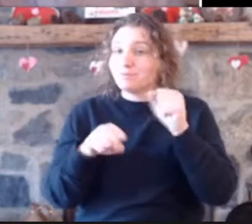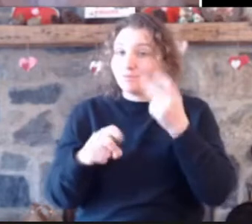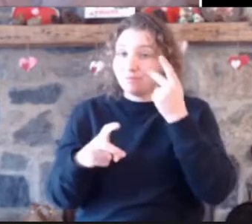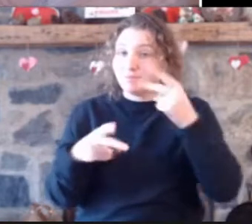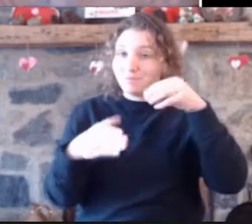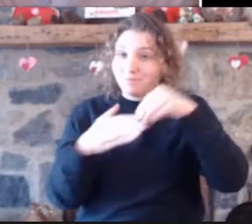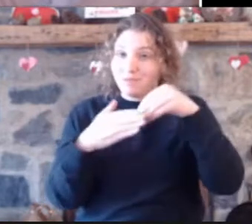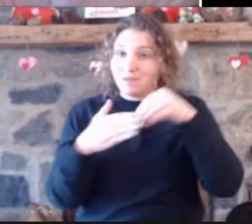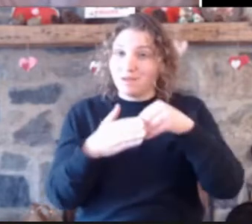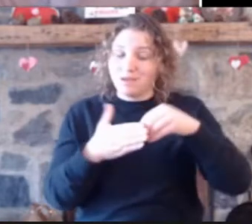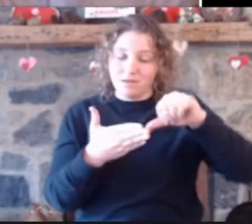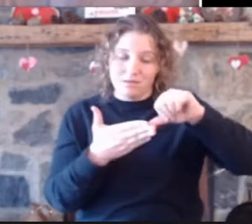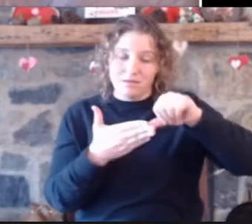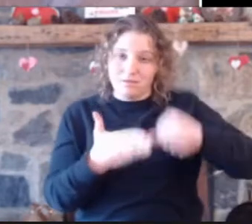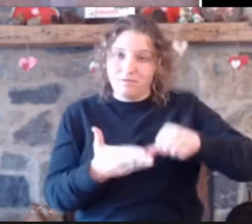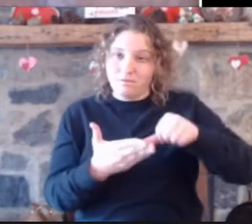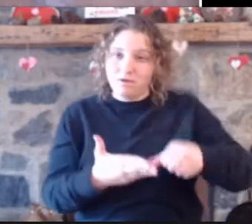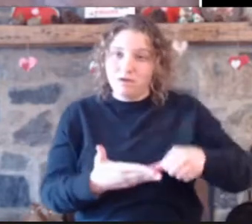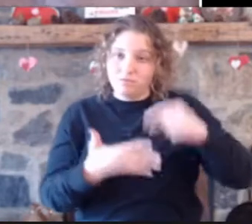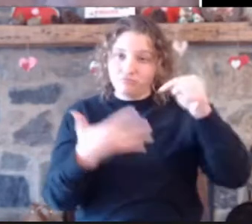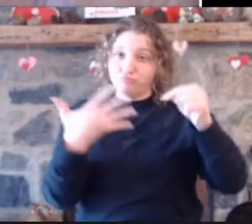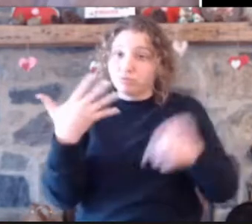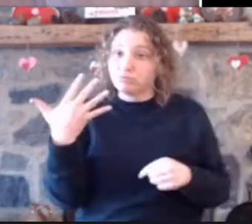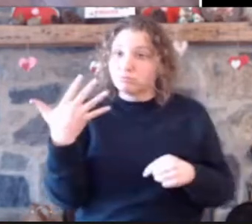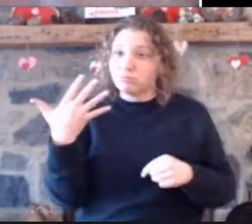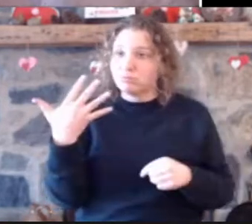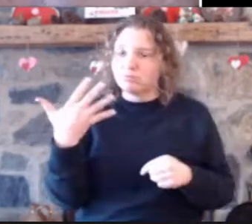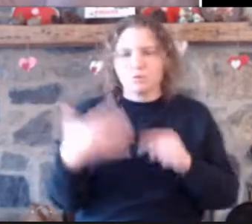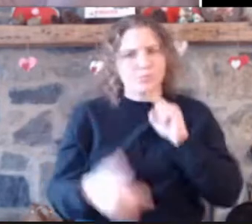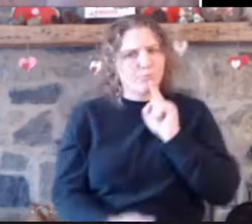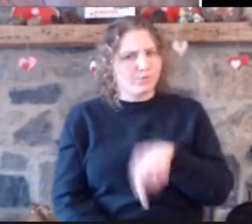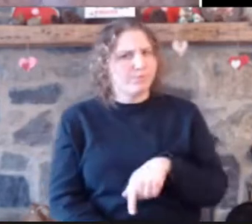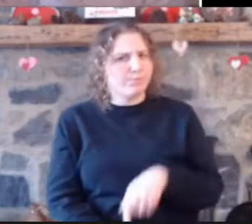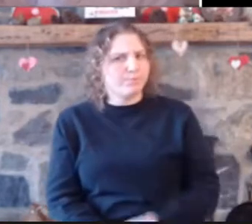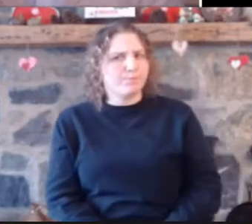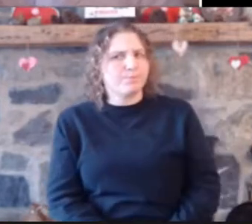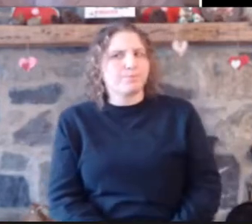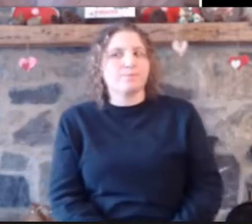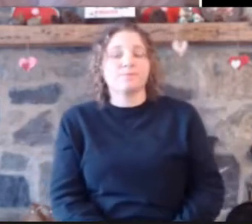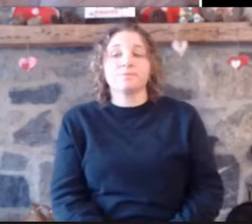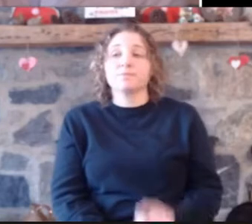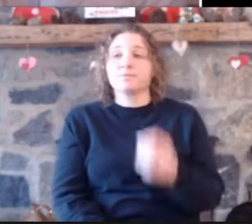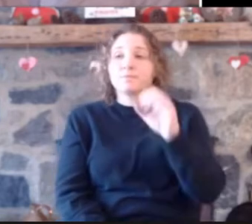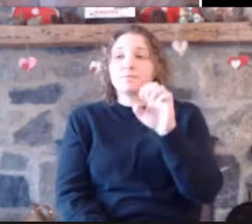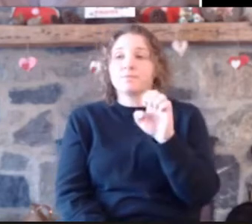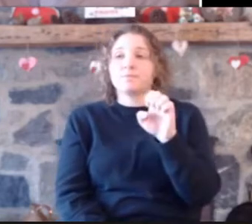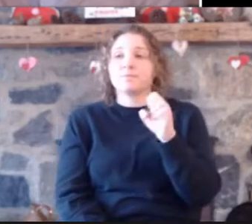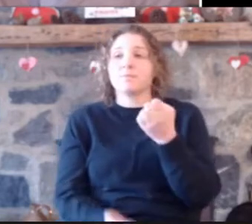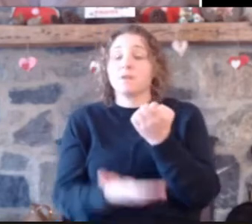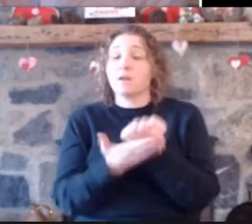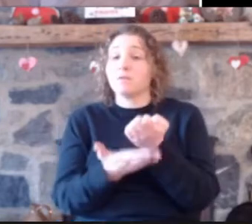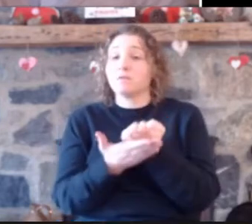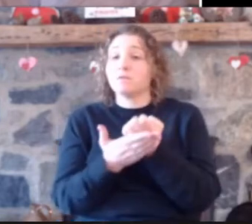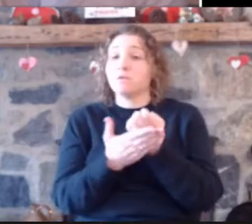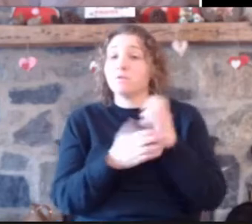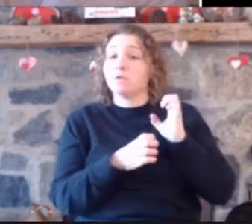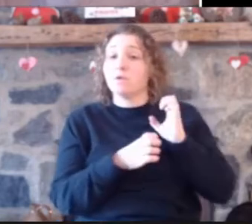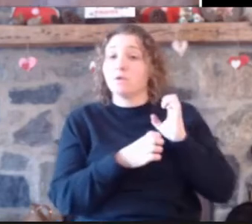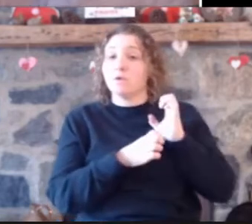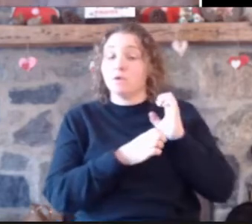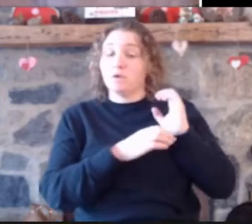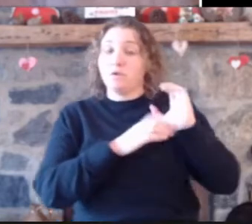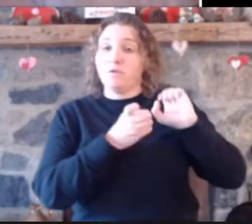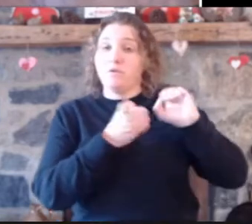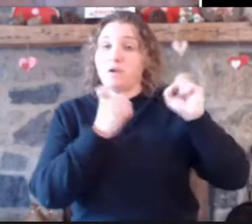fossil record. Really? Okay. Evolution here, the evidence for both evolution and creation are determined really by